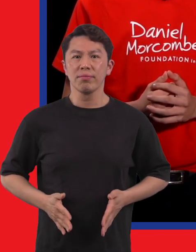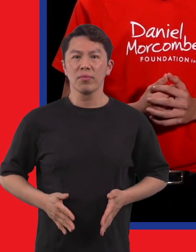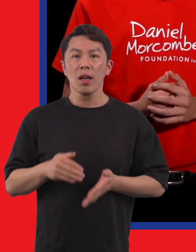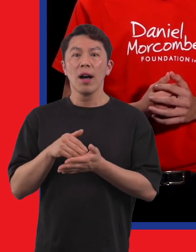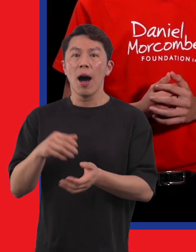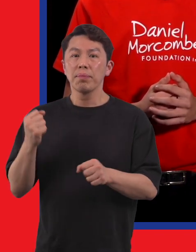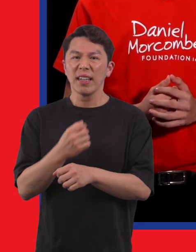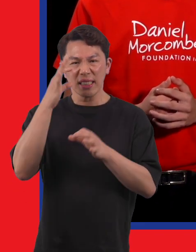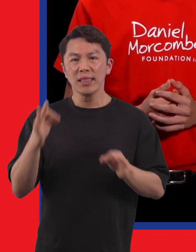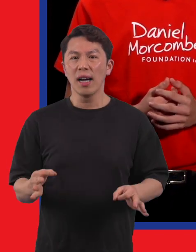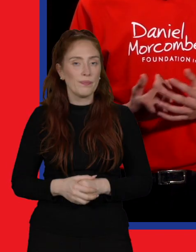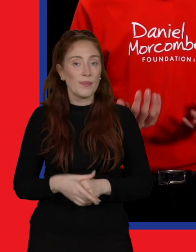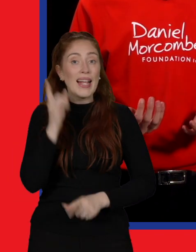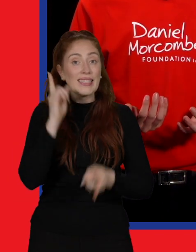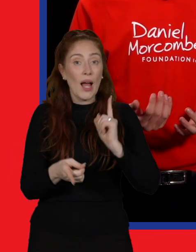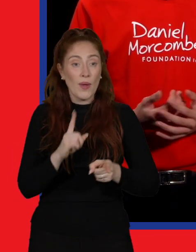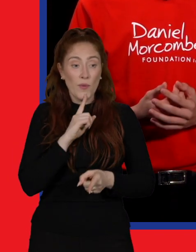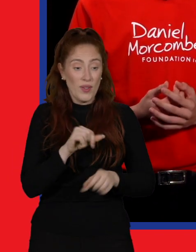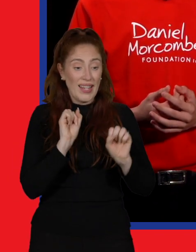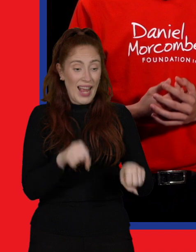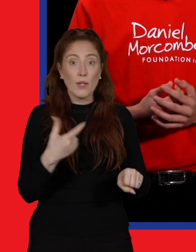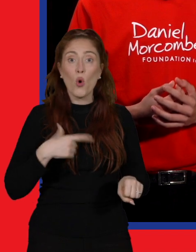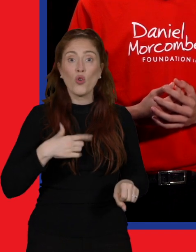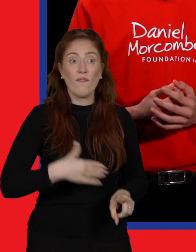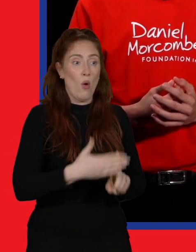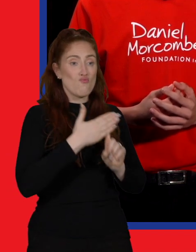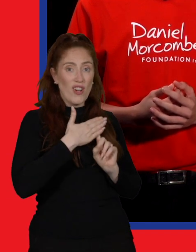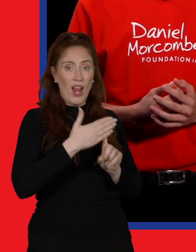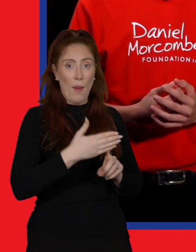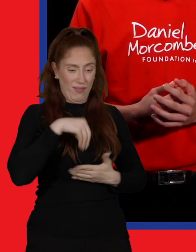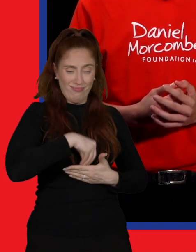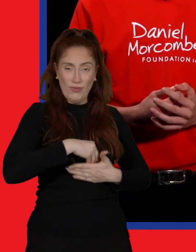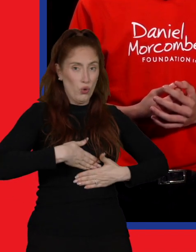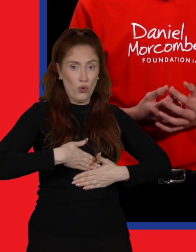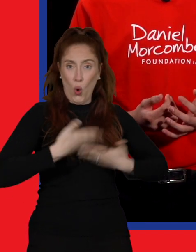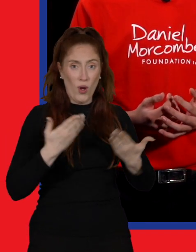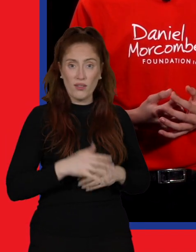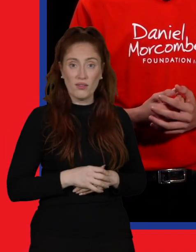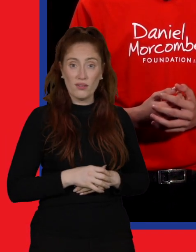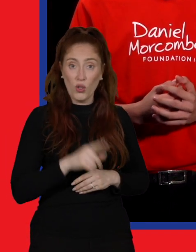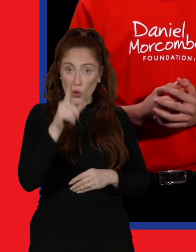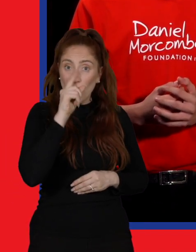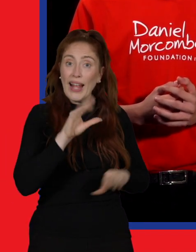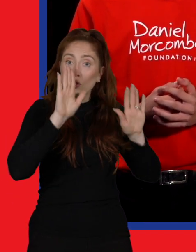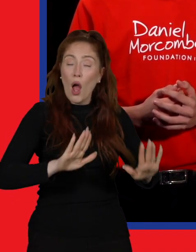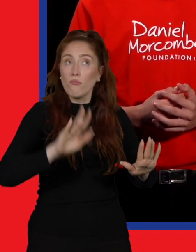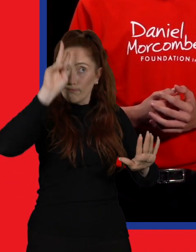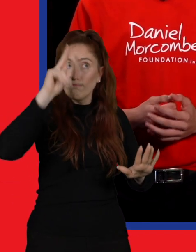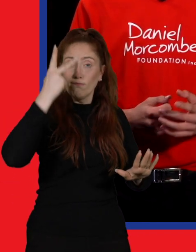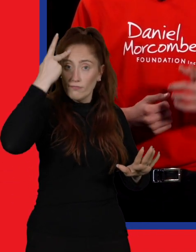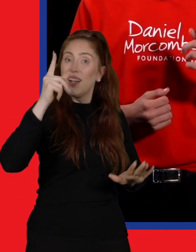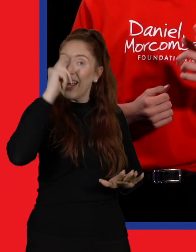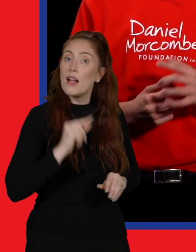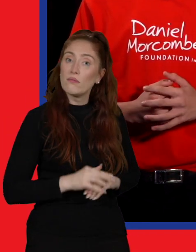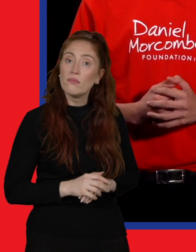make decisions. You might say yes and agree to do something when you're feeling pressured, even when you don't want to. But you